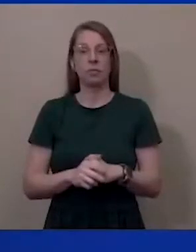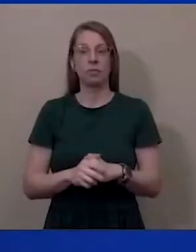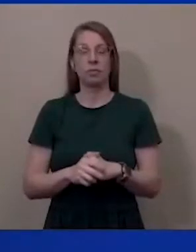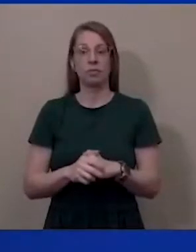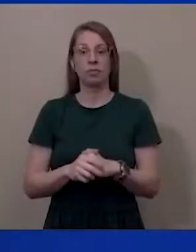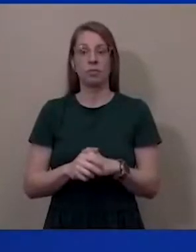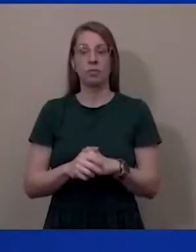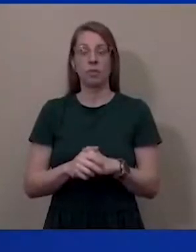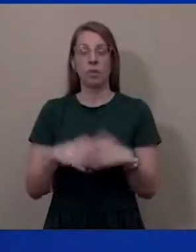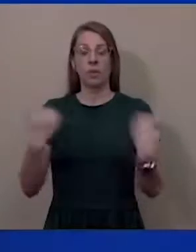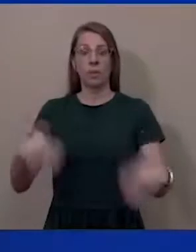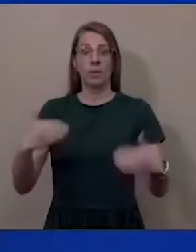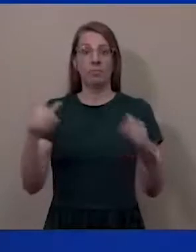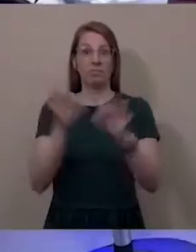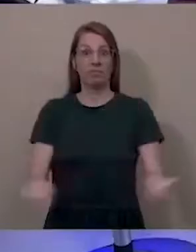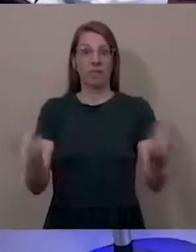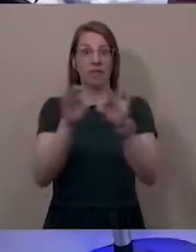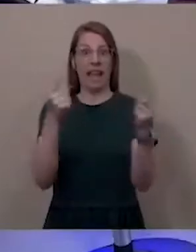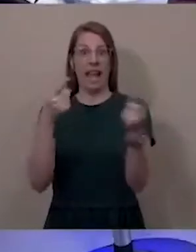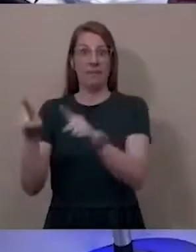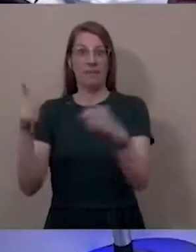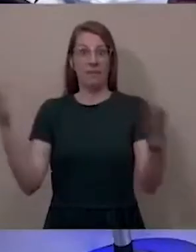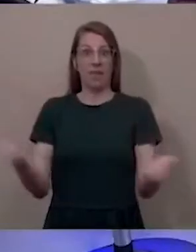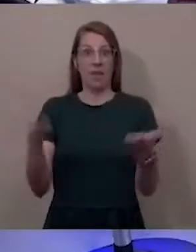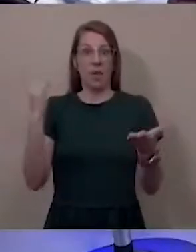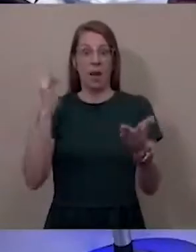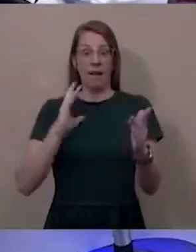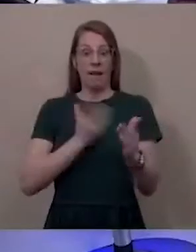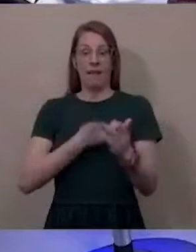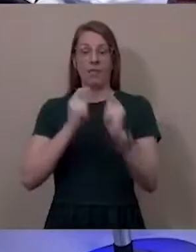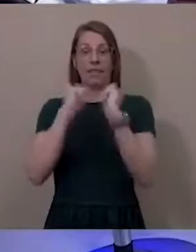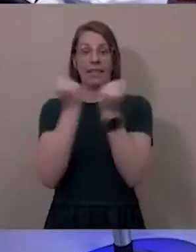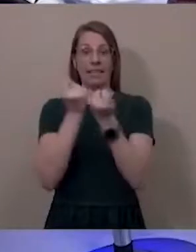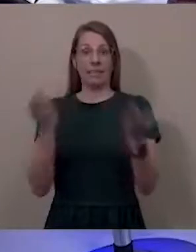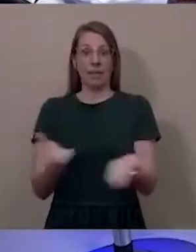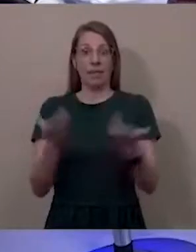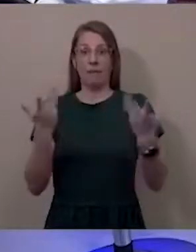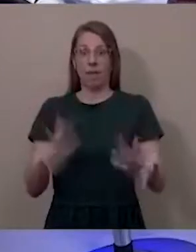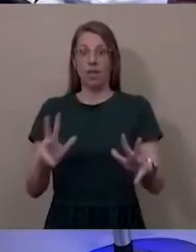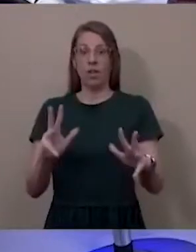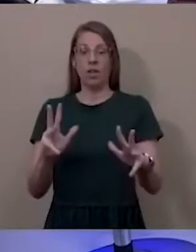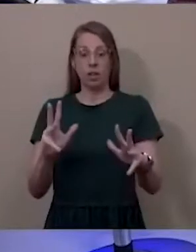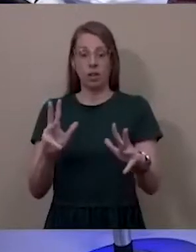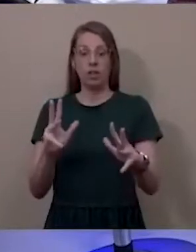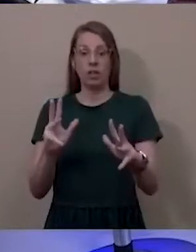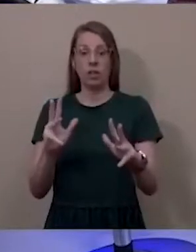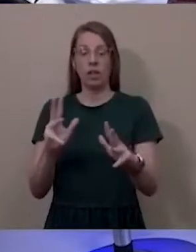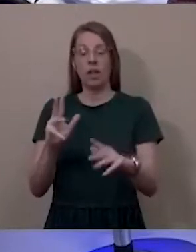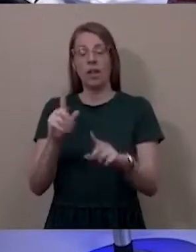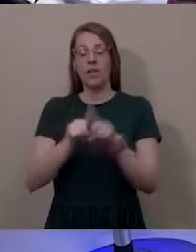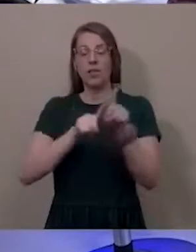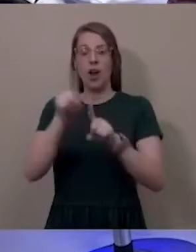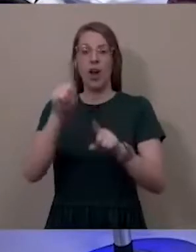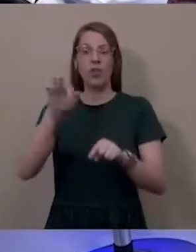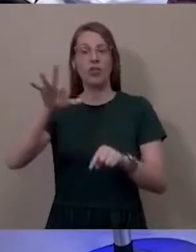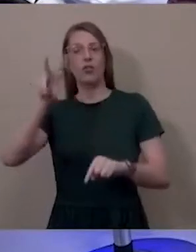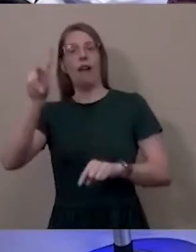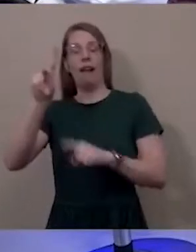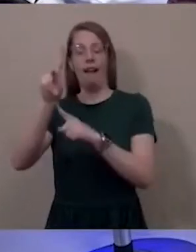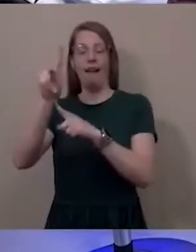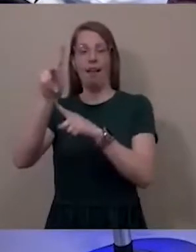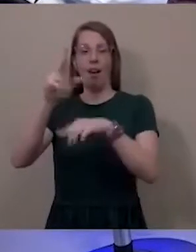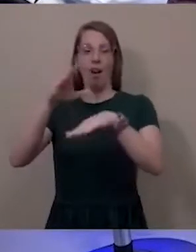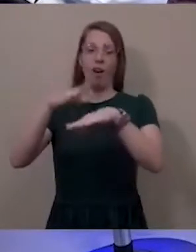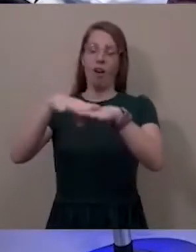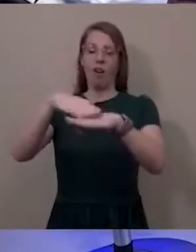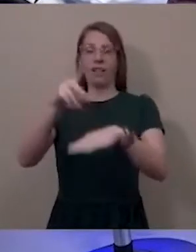big flippin' deal here in our studio because our team here, I've already called them my Star Trek reference, of course. I feel it's like I'm on the deck of the